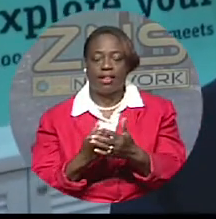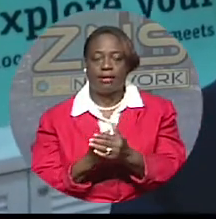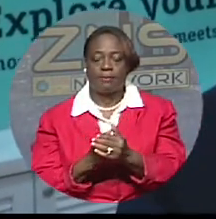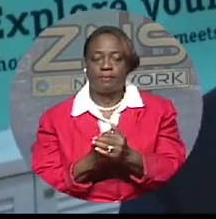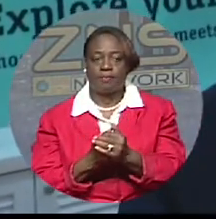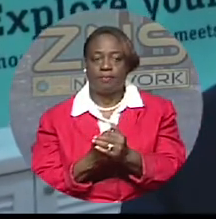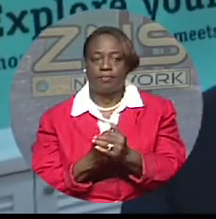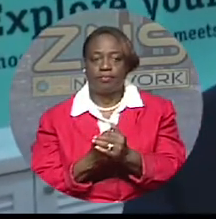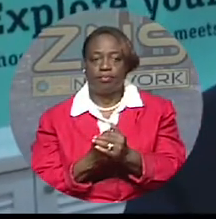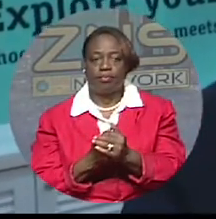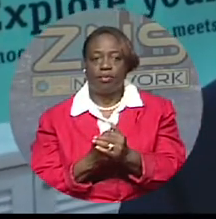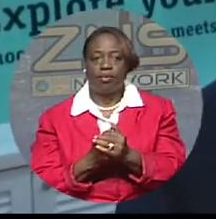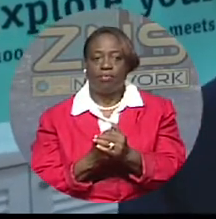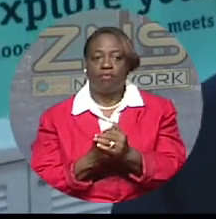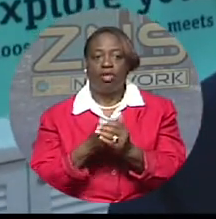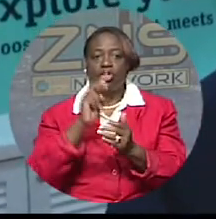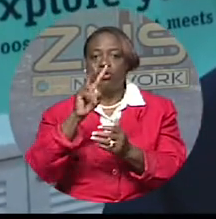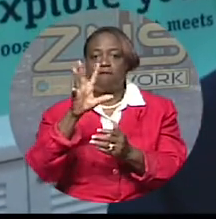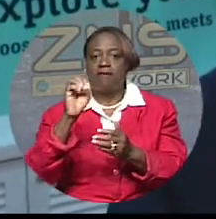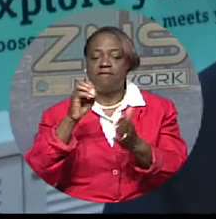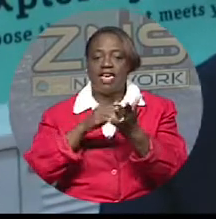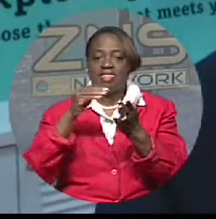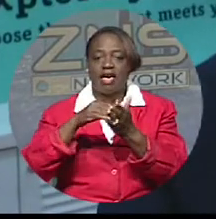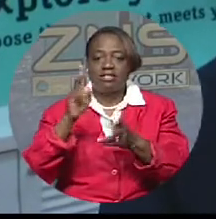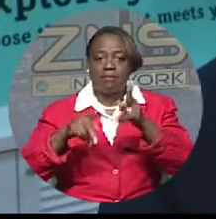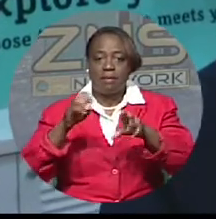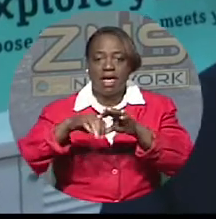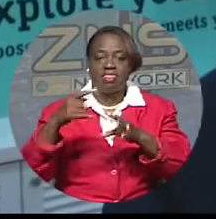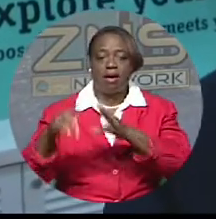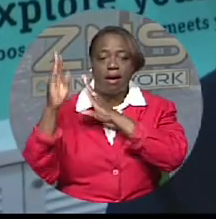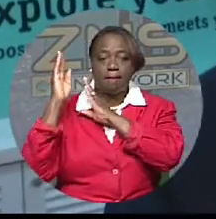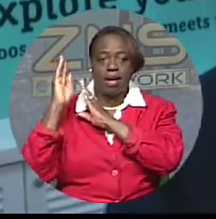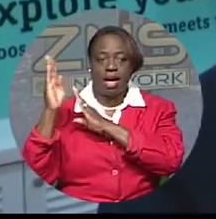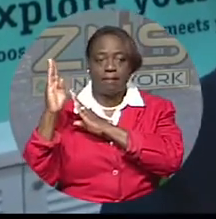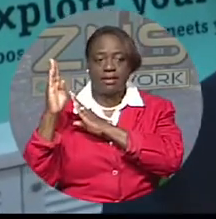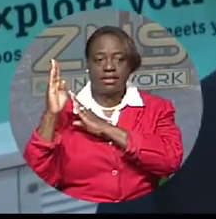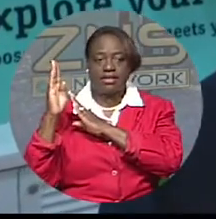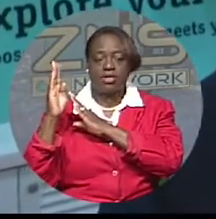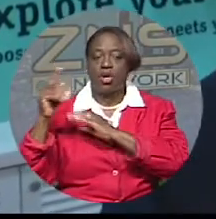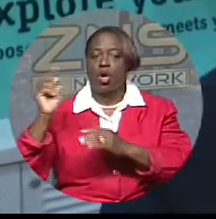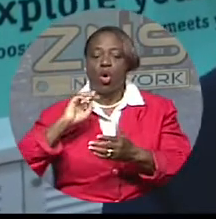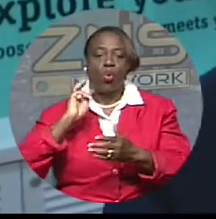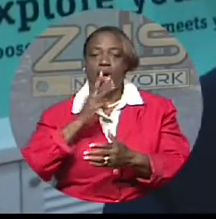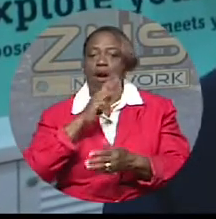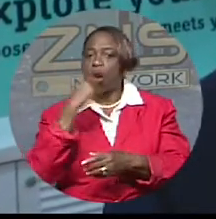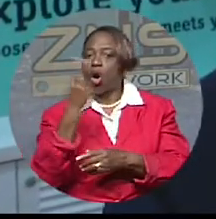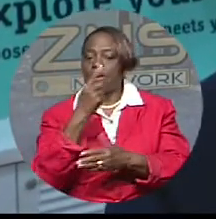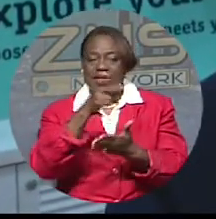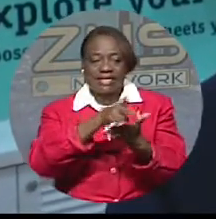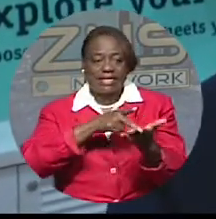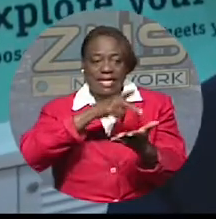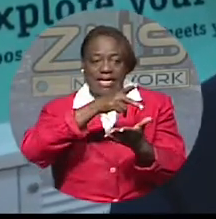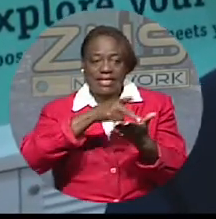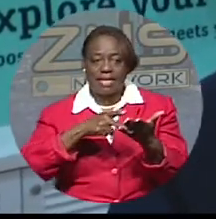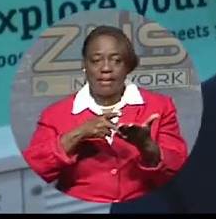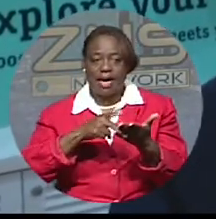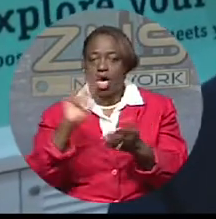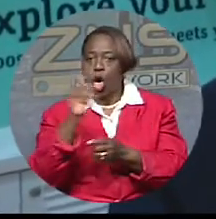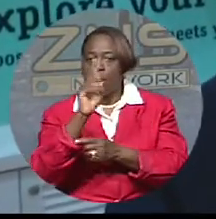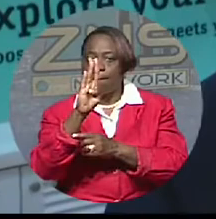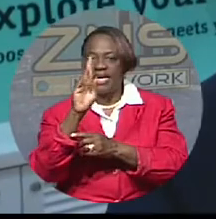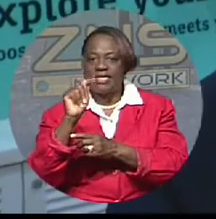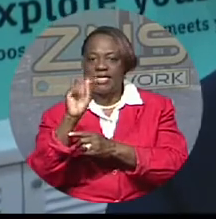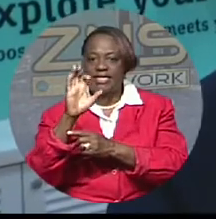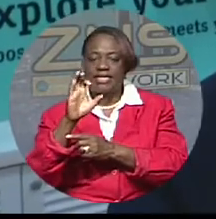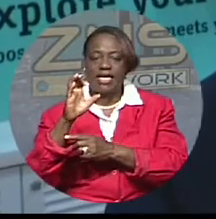There are 350,000 people in the Bahamas. All you're doing is just slicing and dicing the pie. So we at BTC would have had